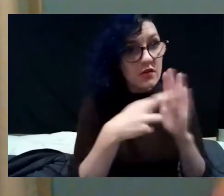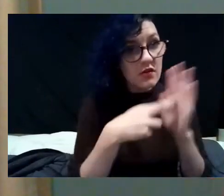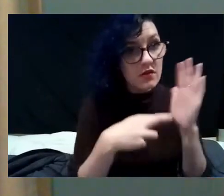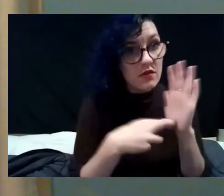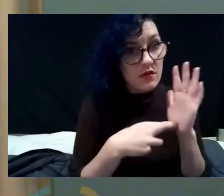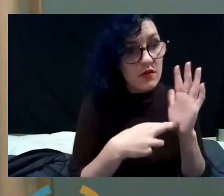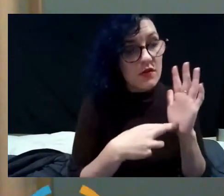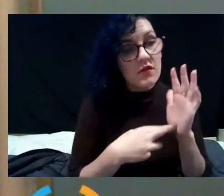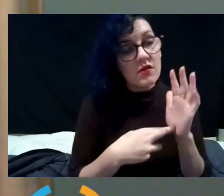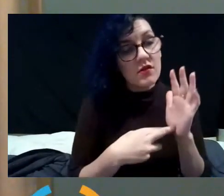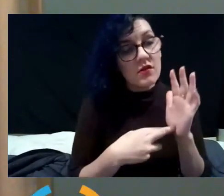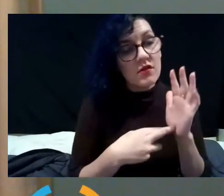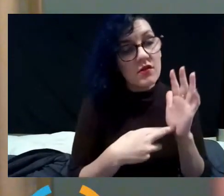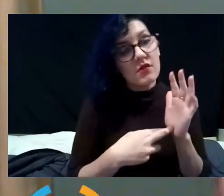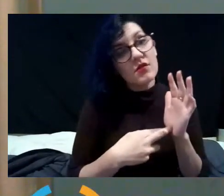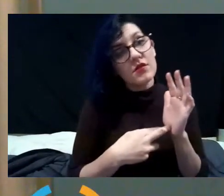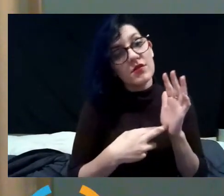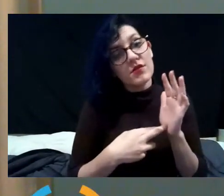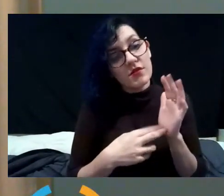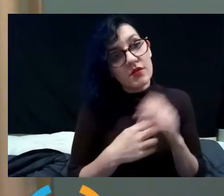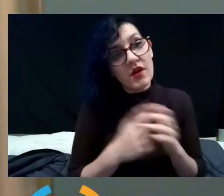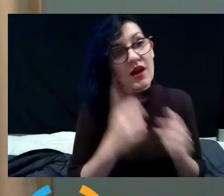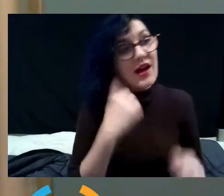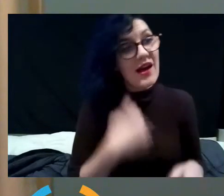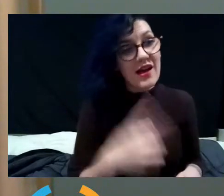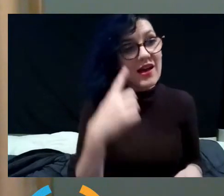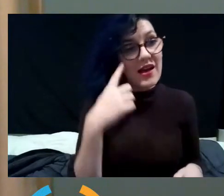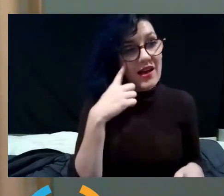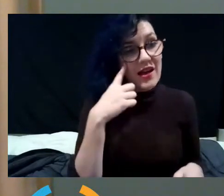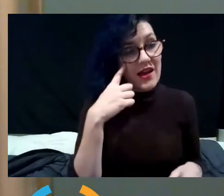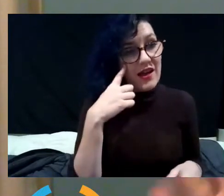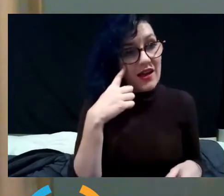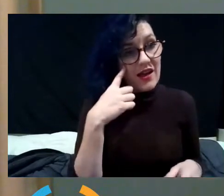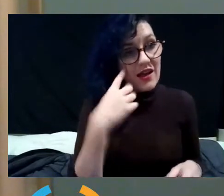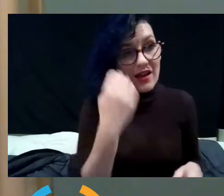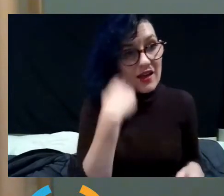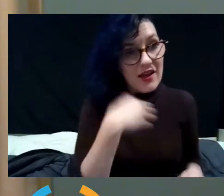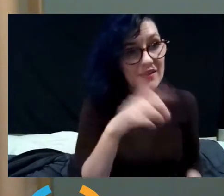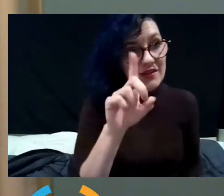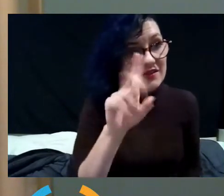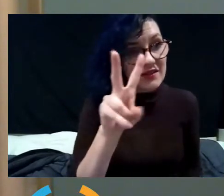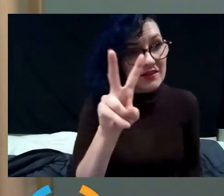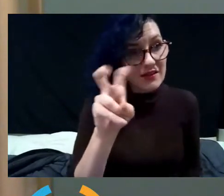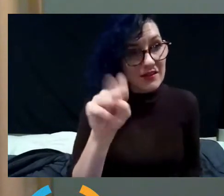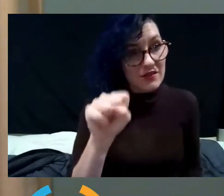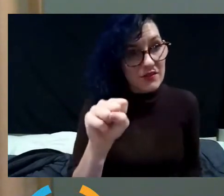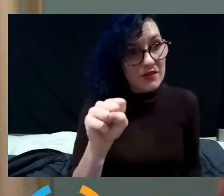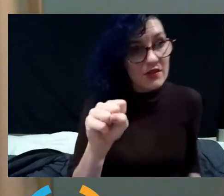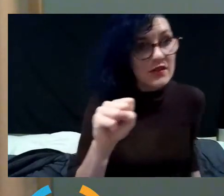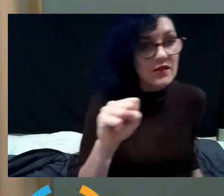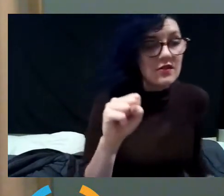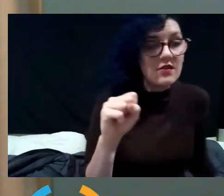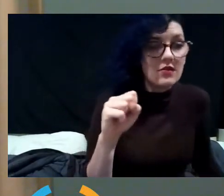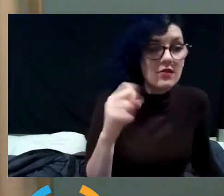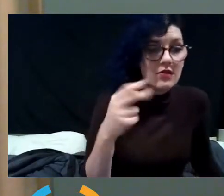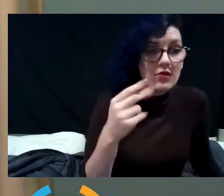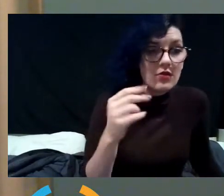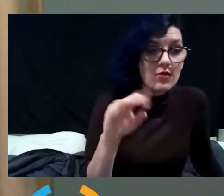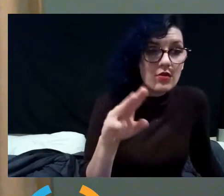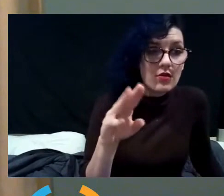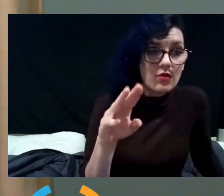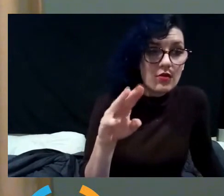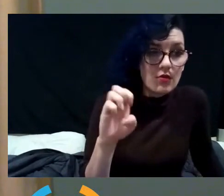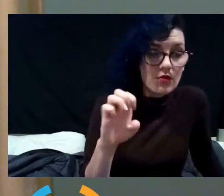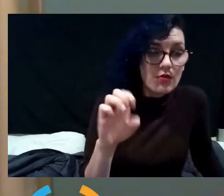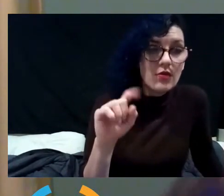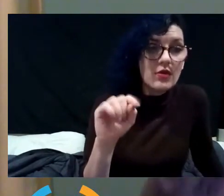that away, I ate at Dave's Hometown Pizza in the Dalles, which was one of the places that they poisoned. But yes, I'm very supportive of